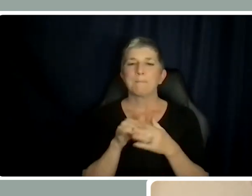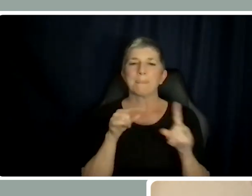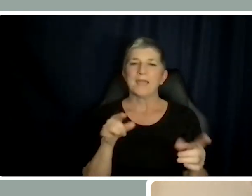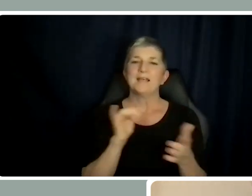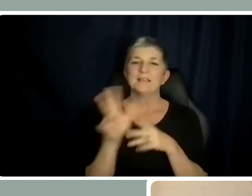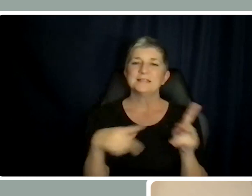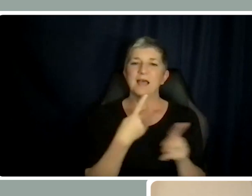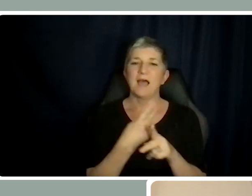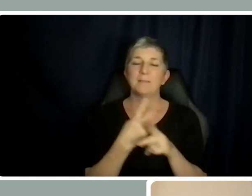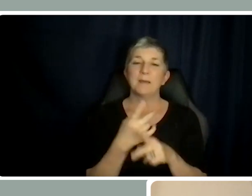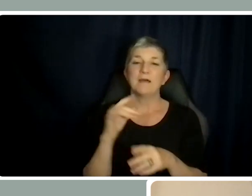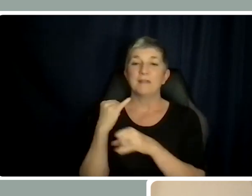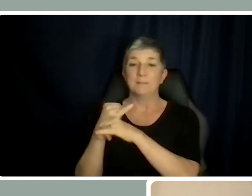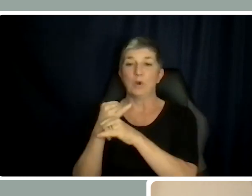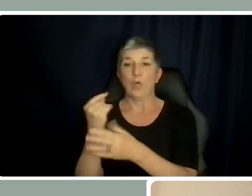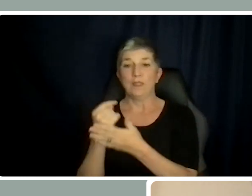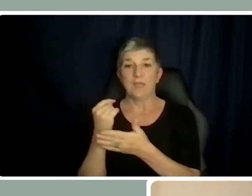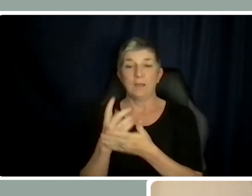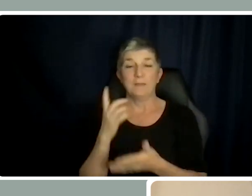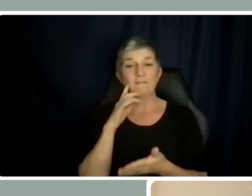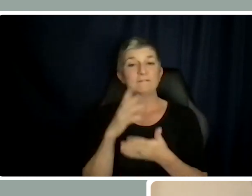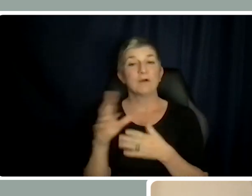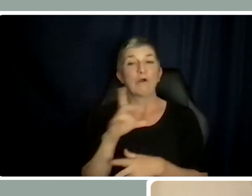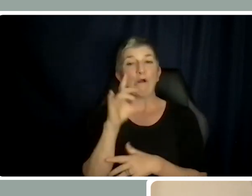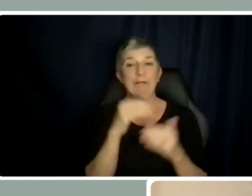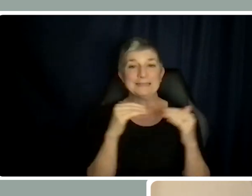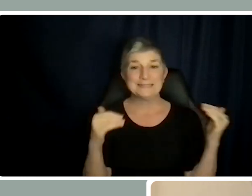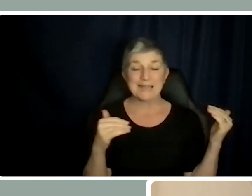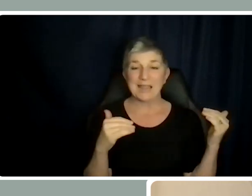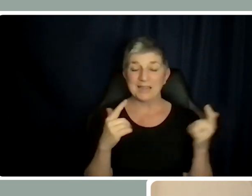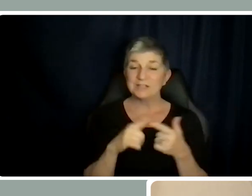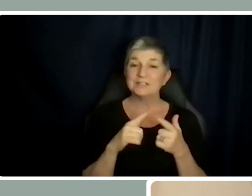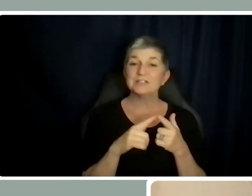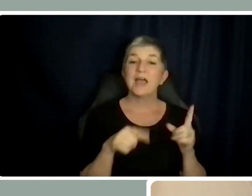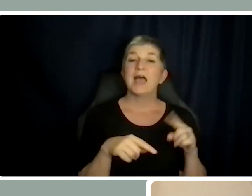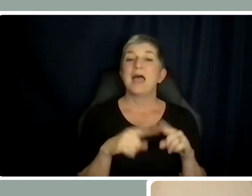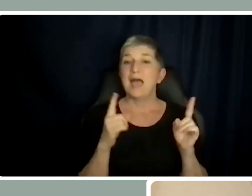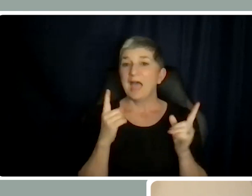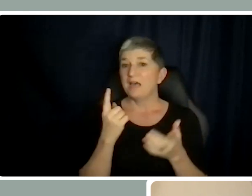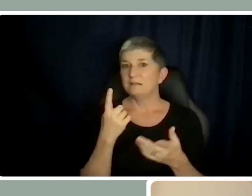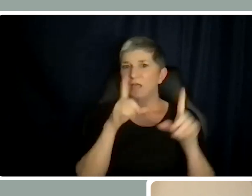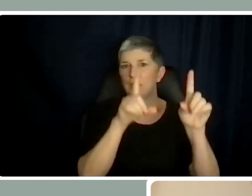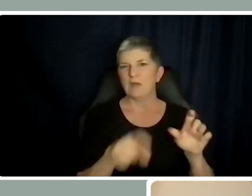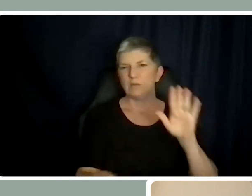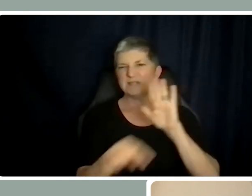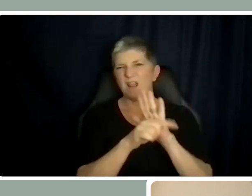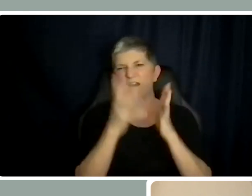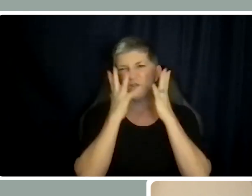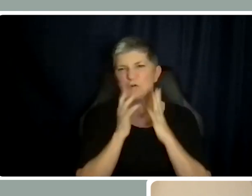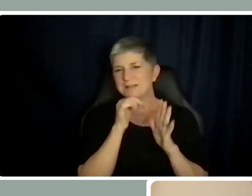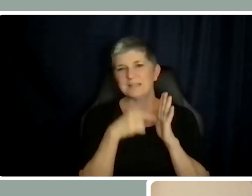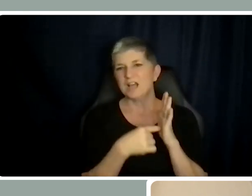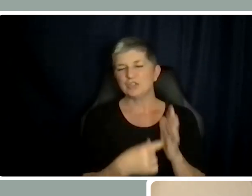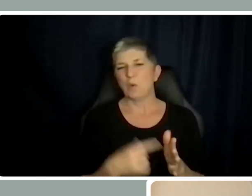immunotherapy drugs into our treatment of early stage HER2-positive breast cancer. And the treatment and the trial was negative. Unfortunately, it didn't